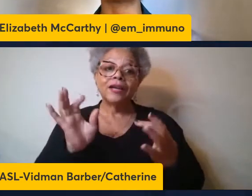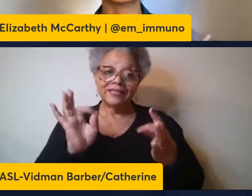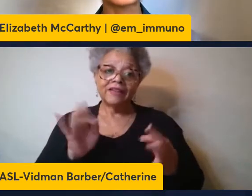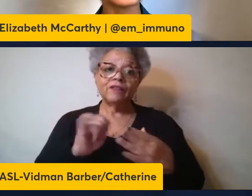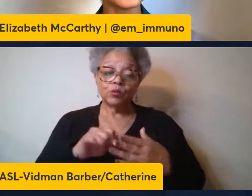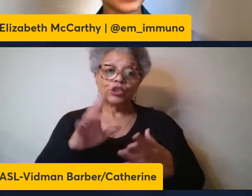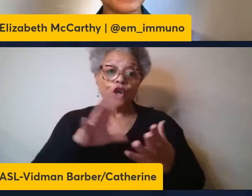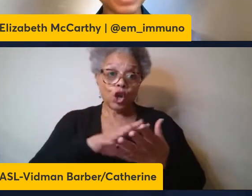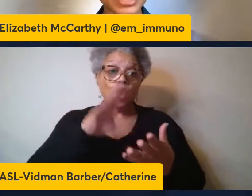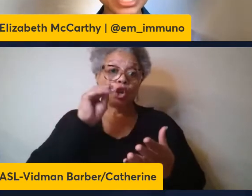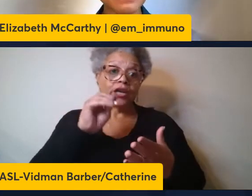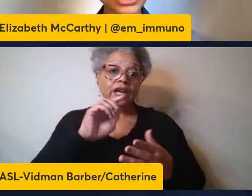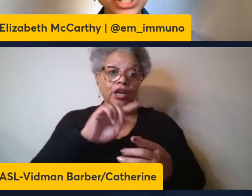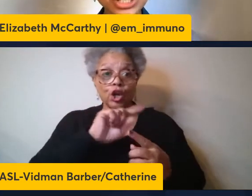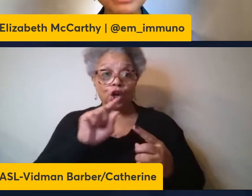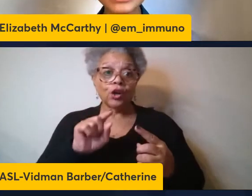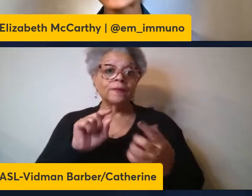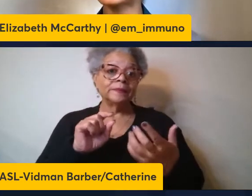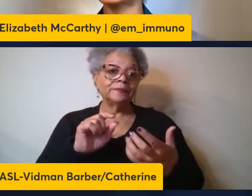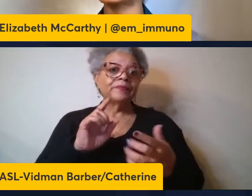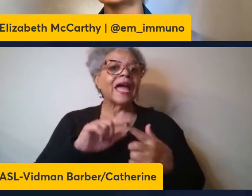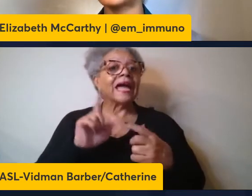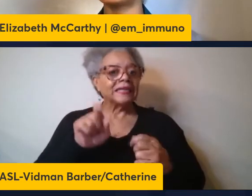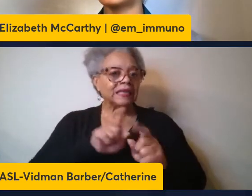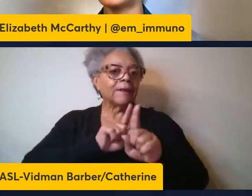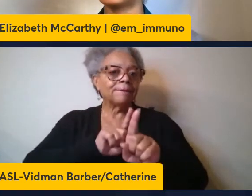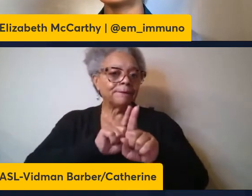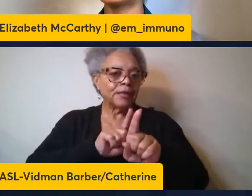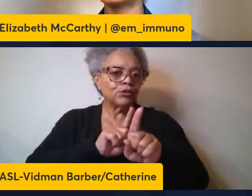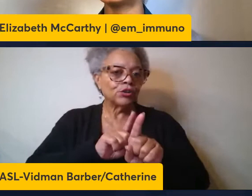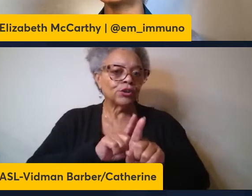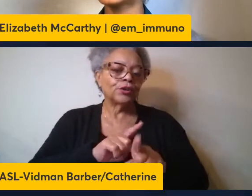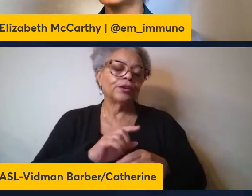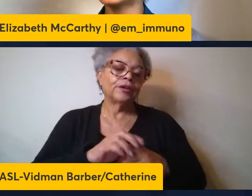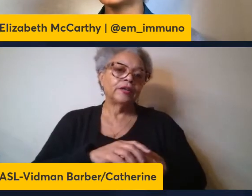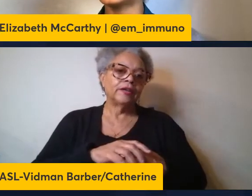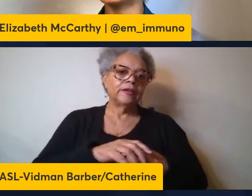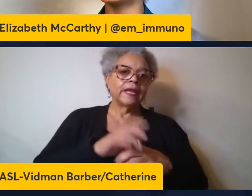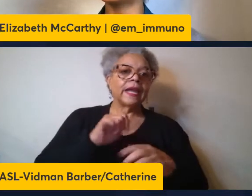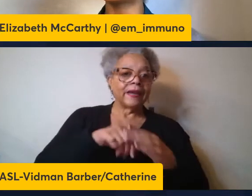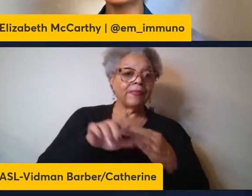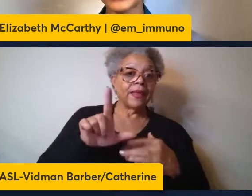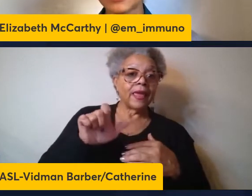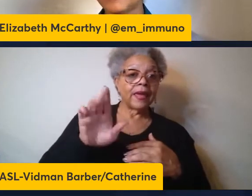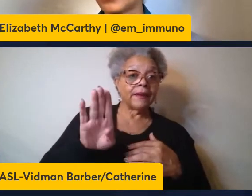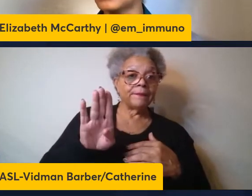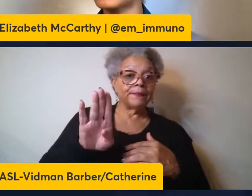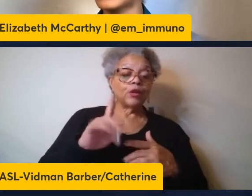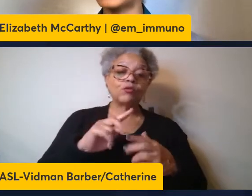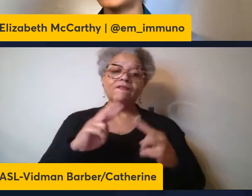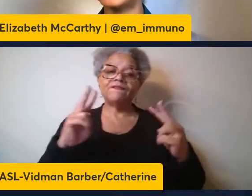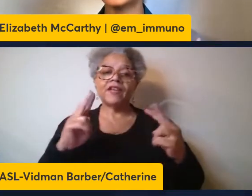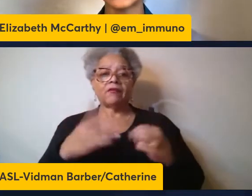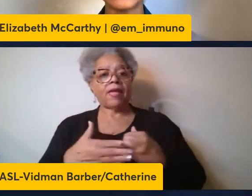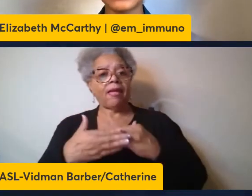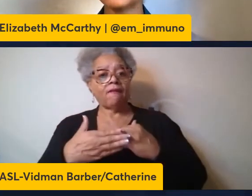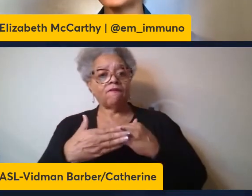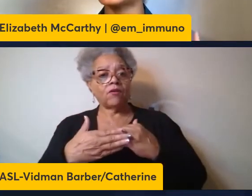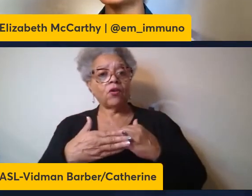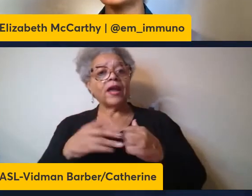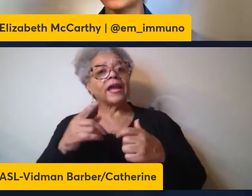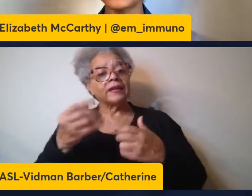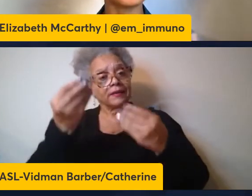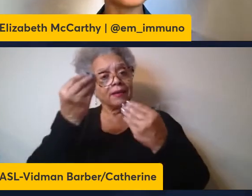but I had a really amazing mentor, Mina, in the lab, who was super helpful and just kind of